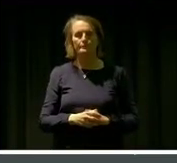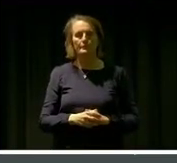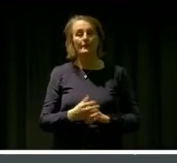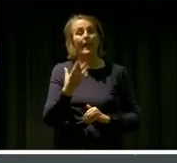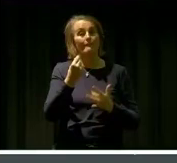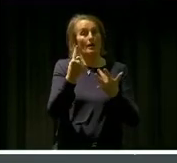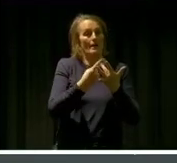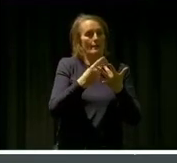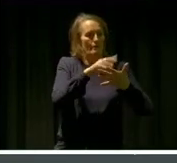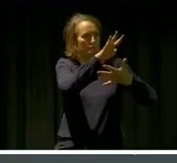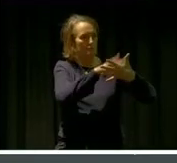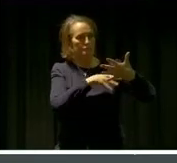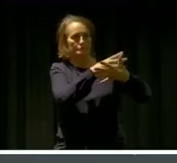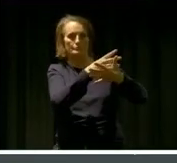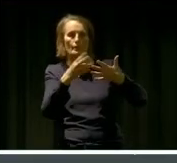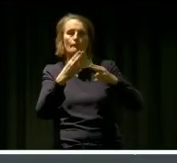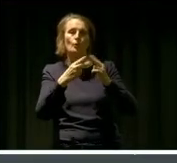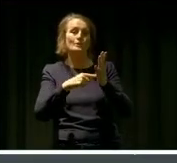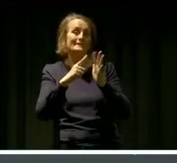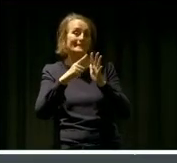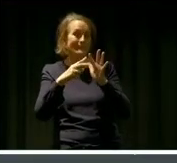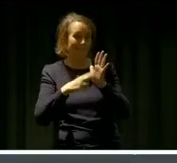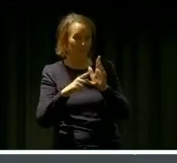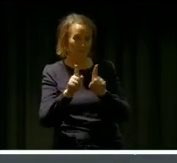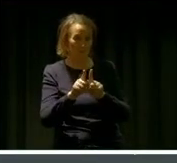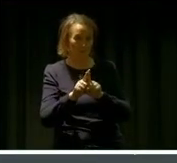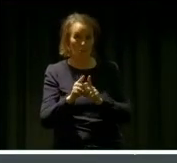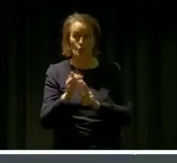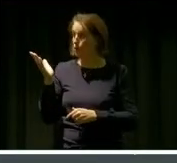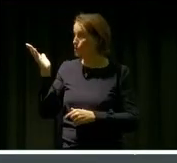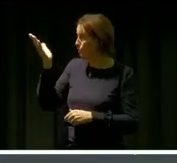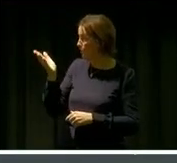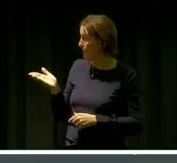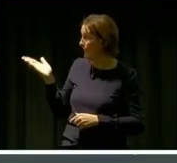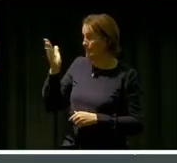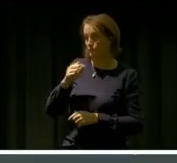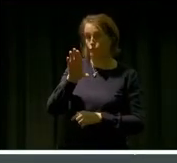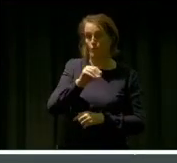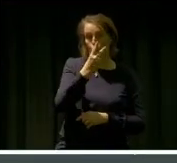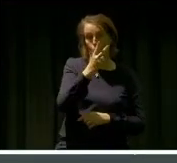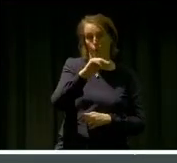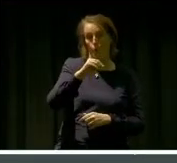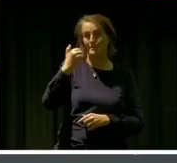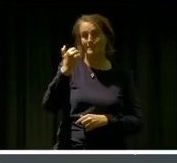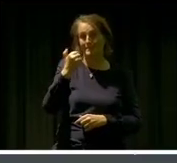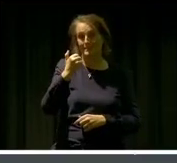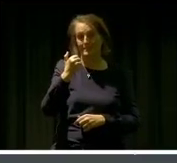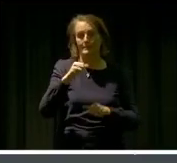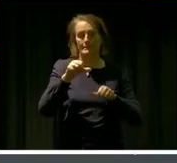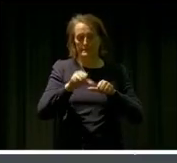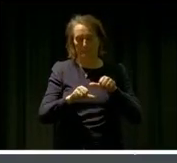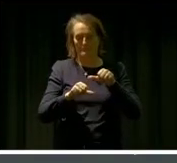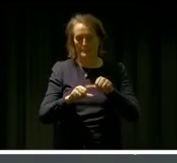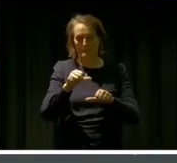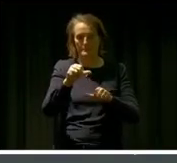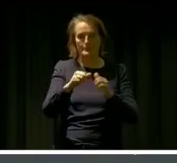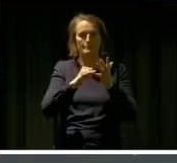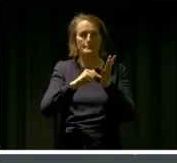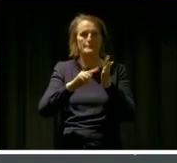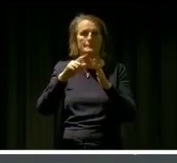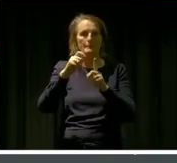adolescents. What you are seeing here is the original 2016 step-by-step guide developed by the